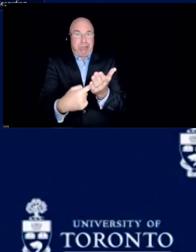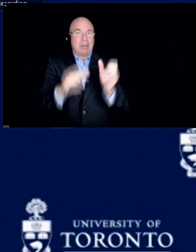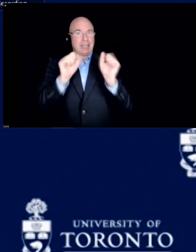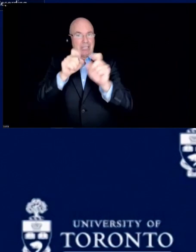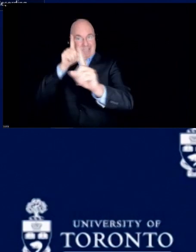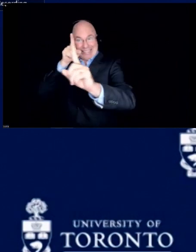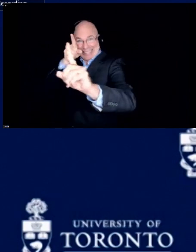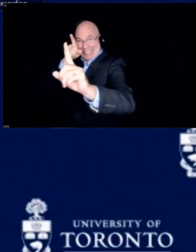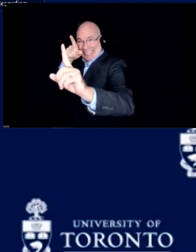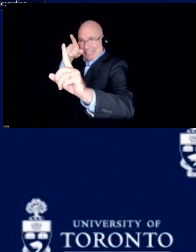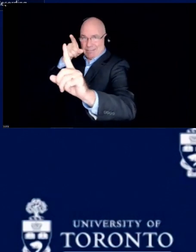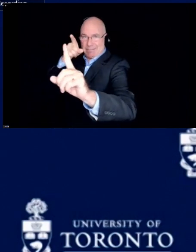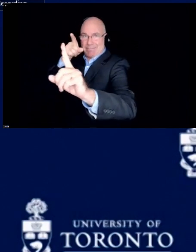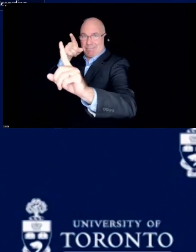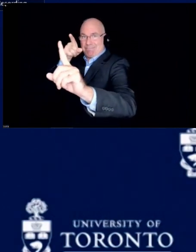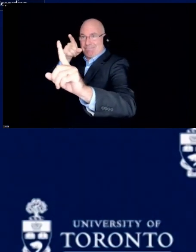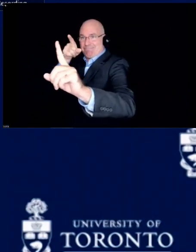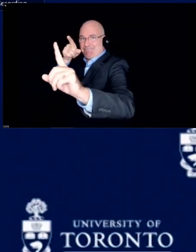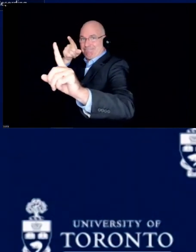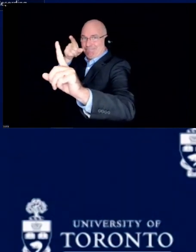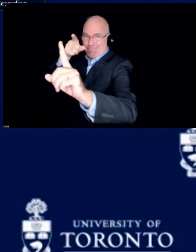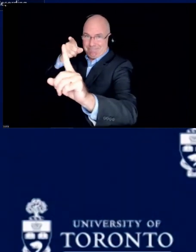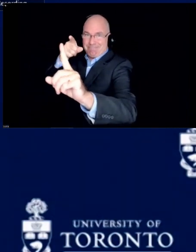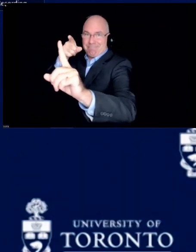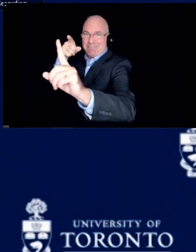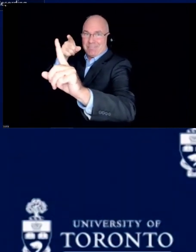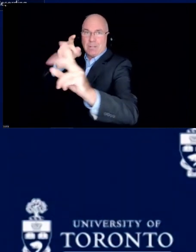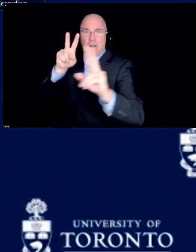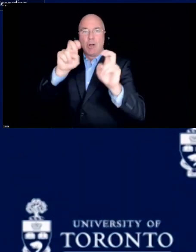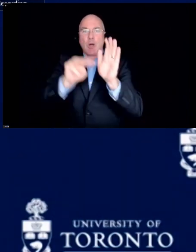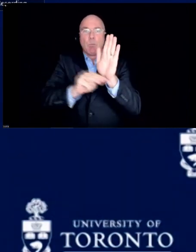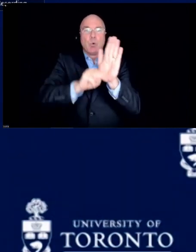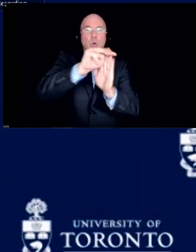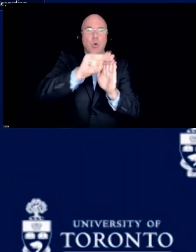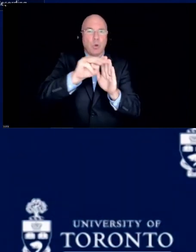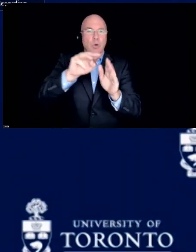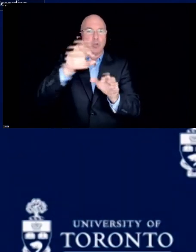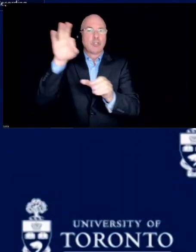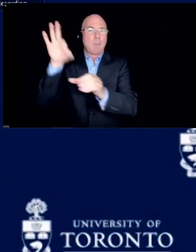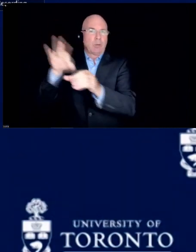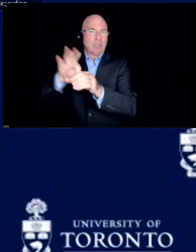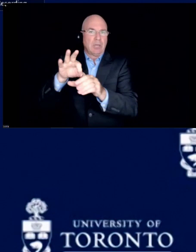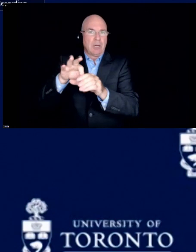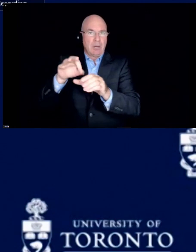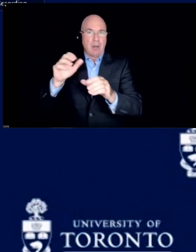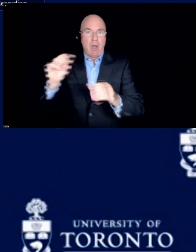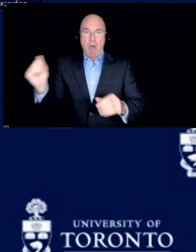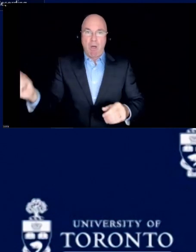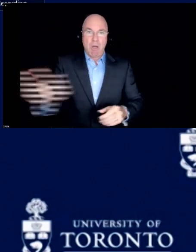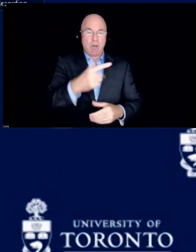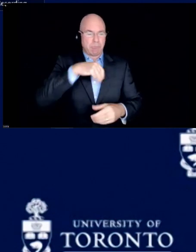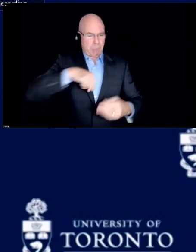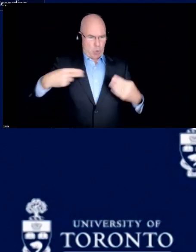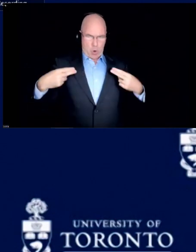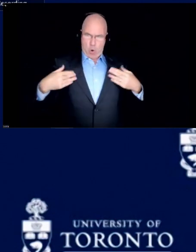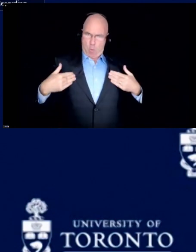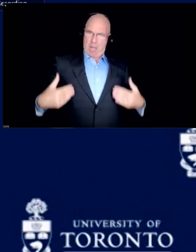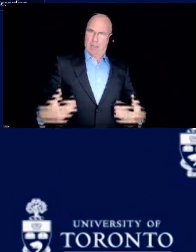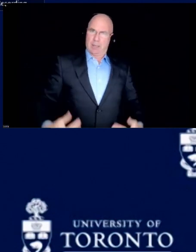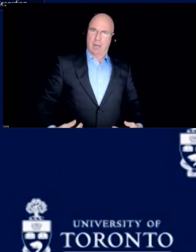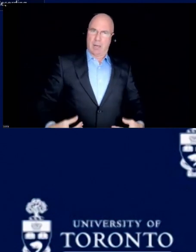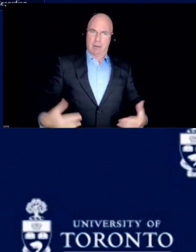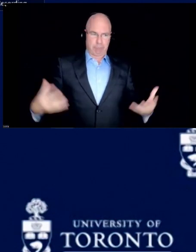our aspirations to be that mature democracy where the humanity of each and all determines our place as